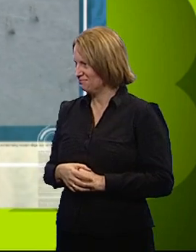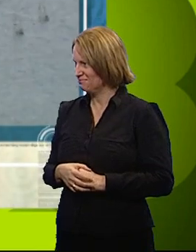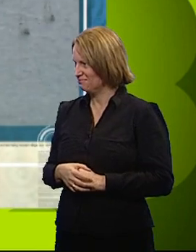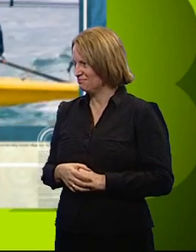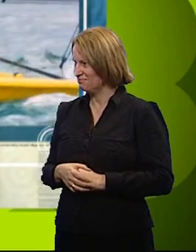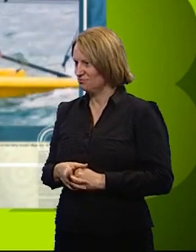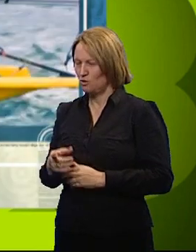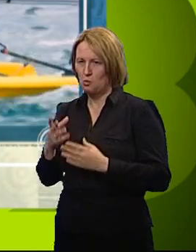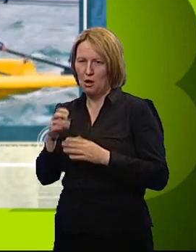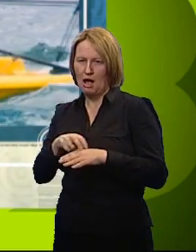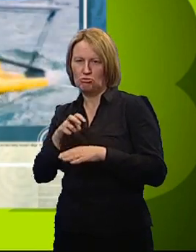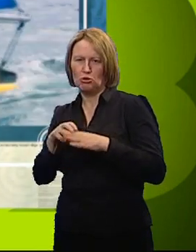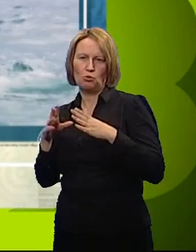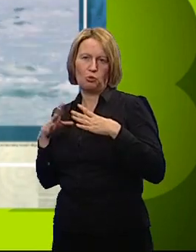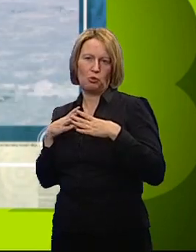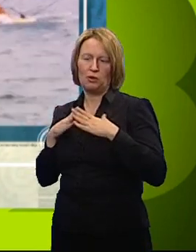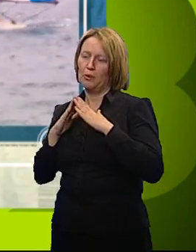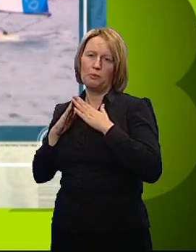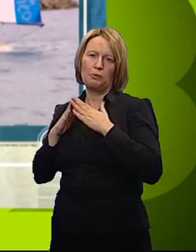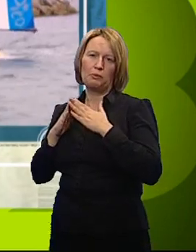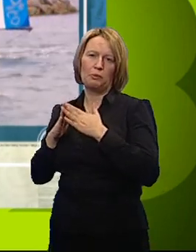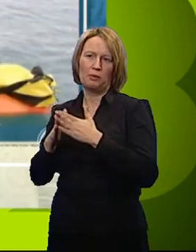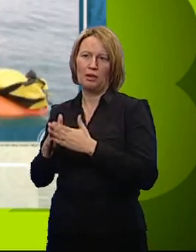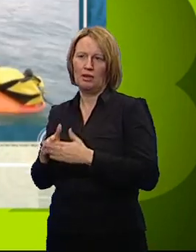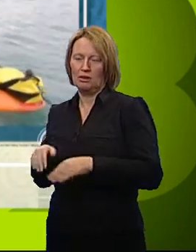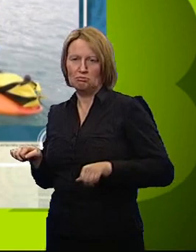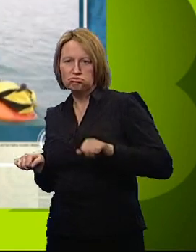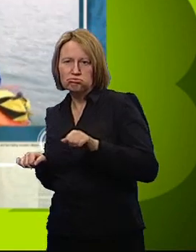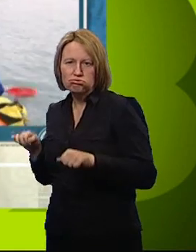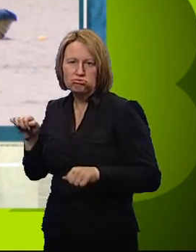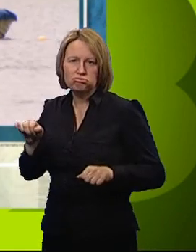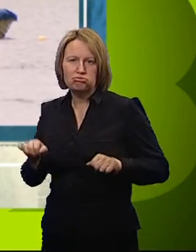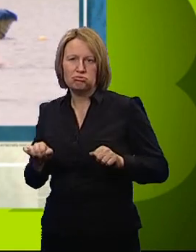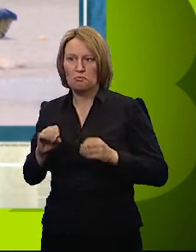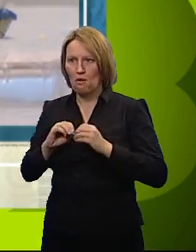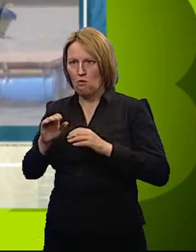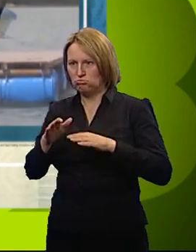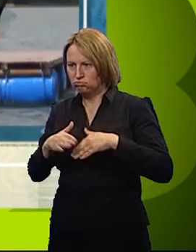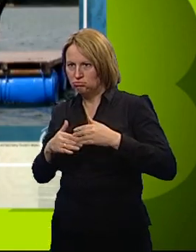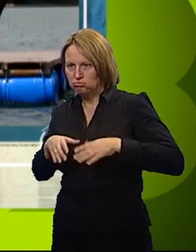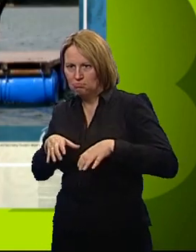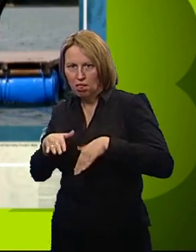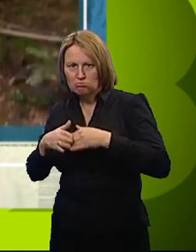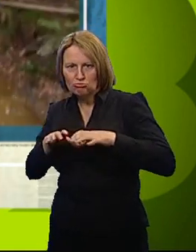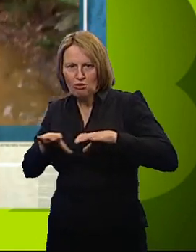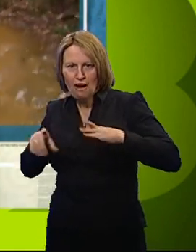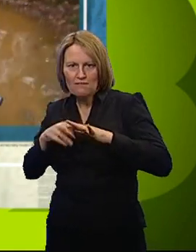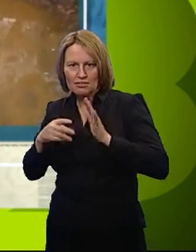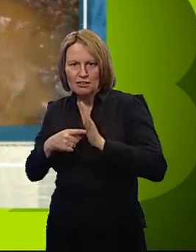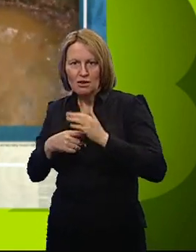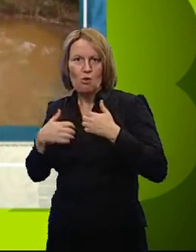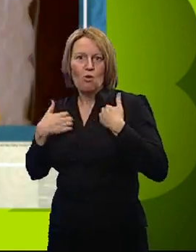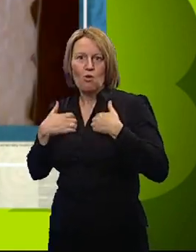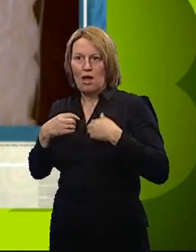On this wet and wild Irish break, you'll be sailing, kayaking, and even building your own raft. With an adventure course